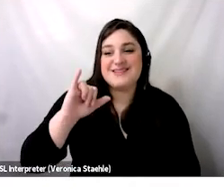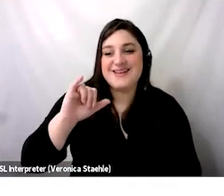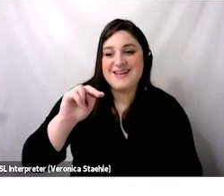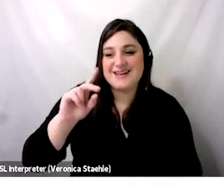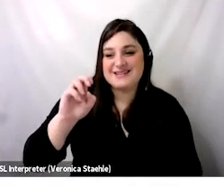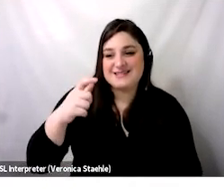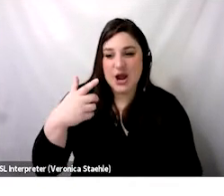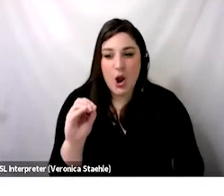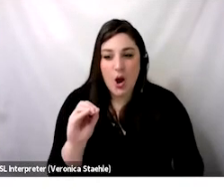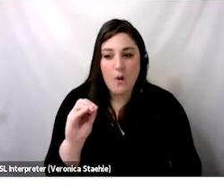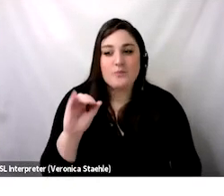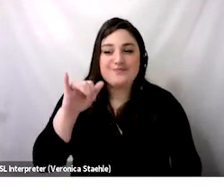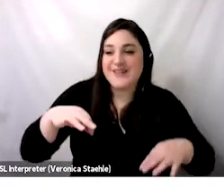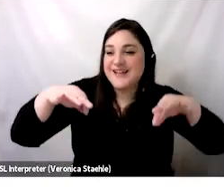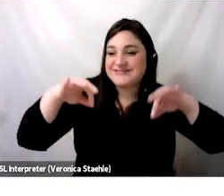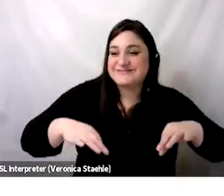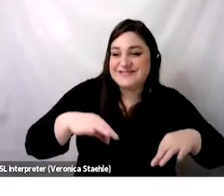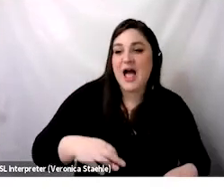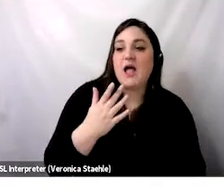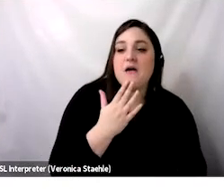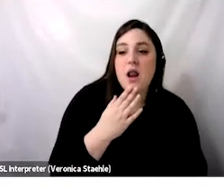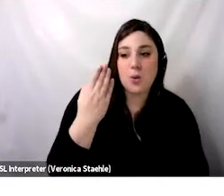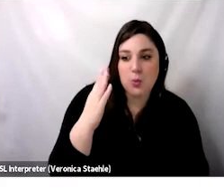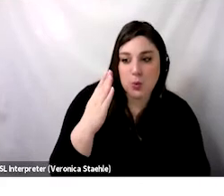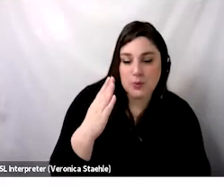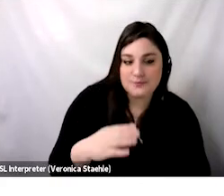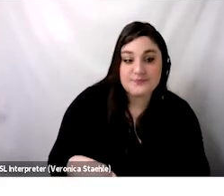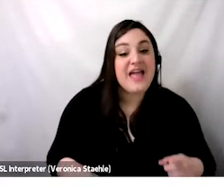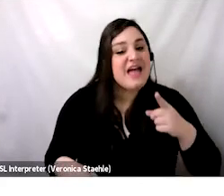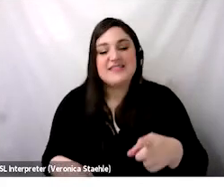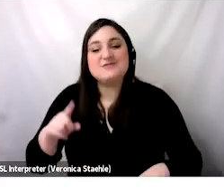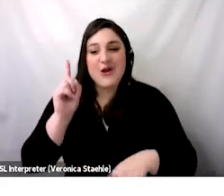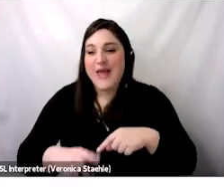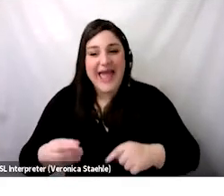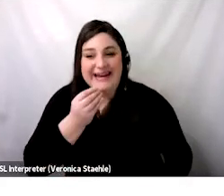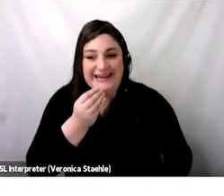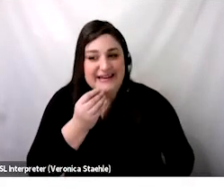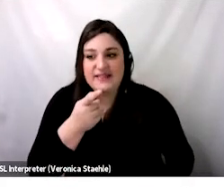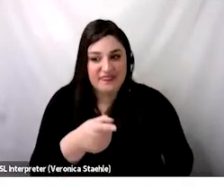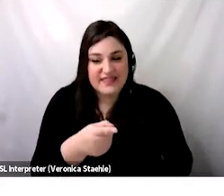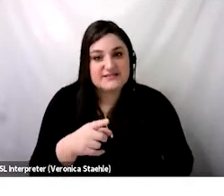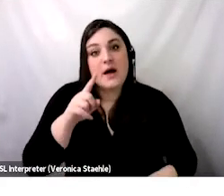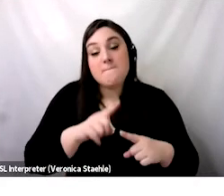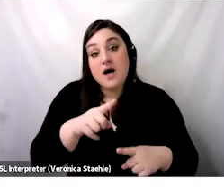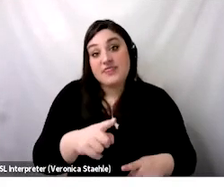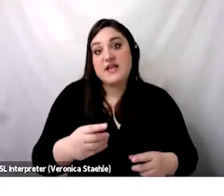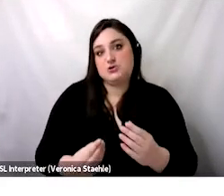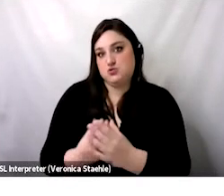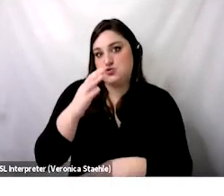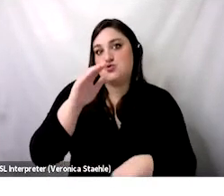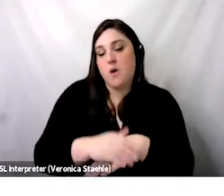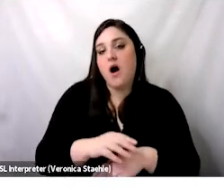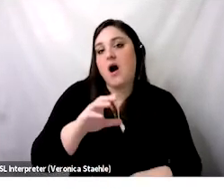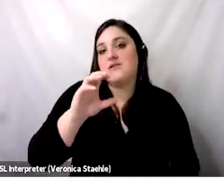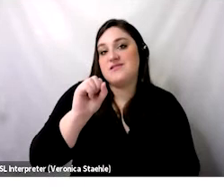Indigo is a non-edible plant that grew on a slave's plantation next to rice.